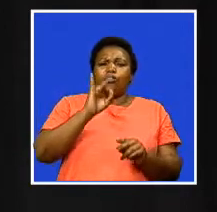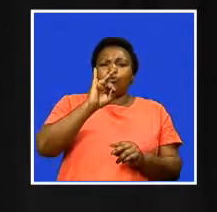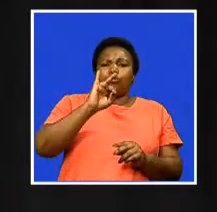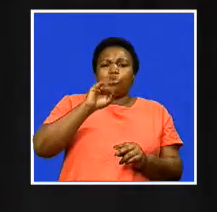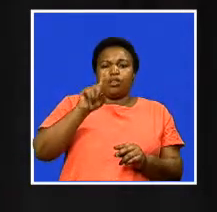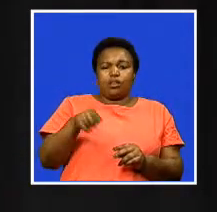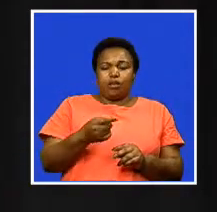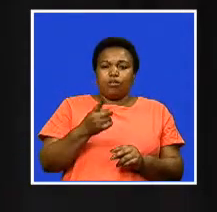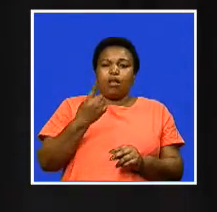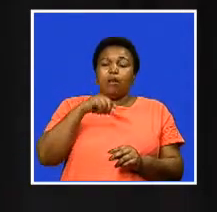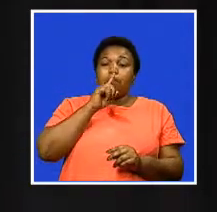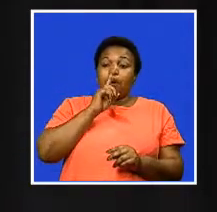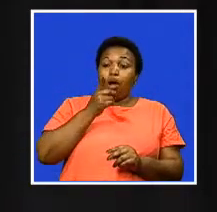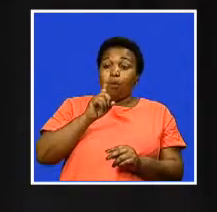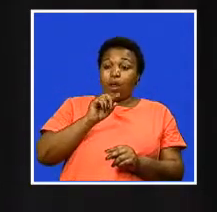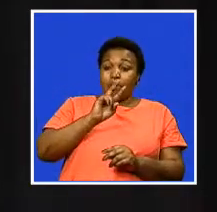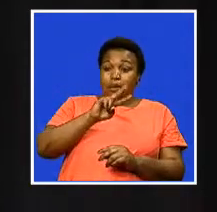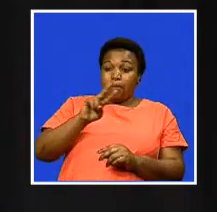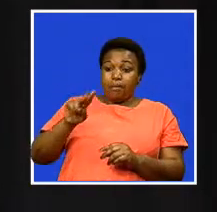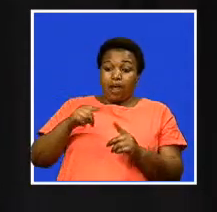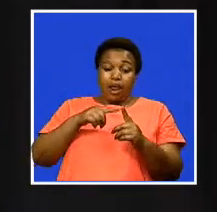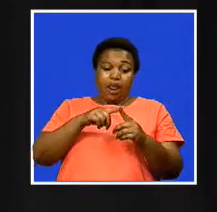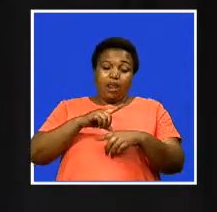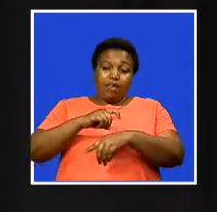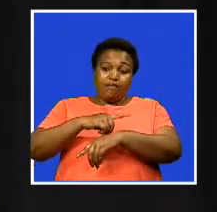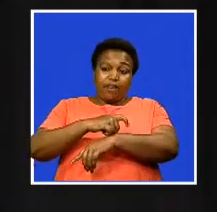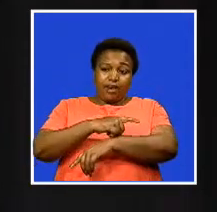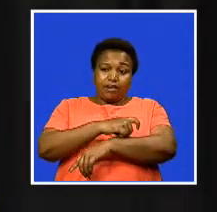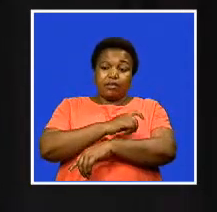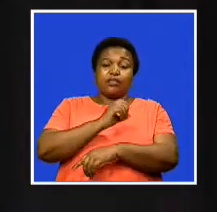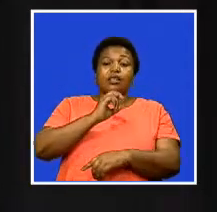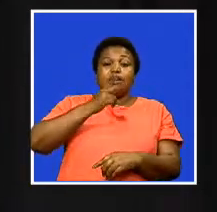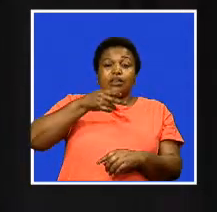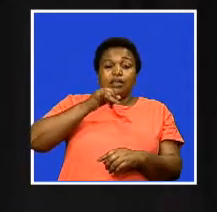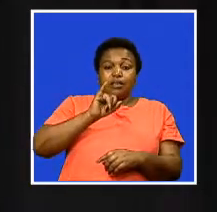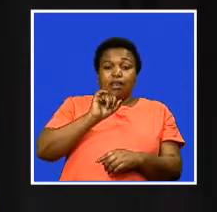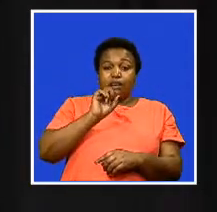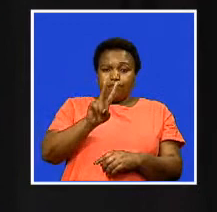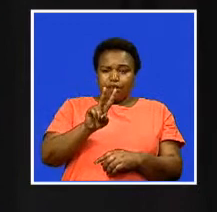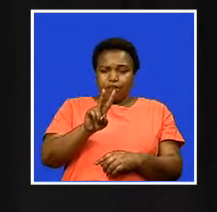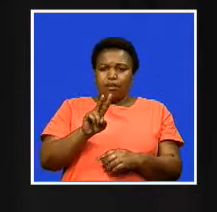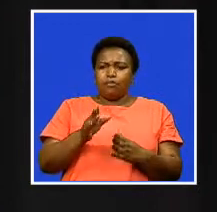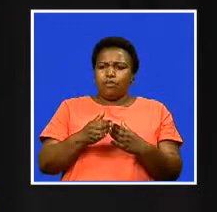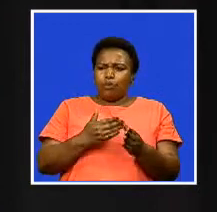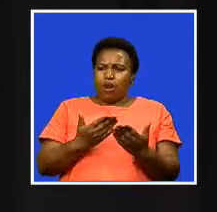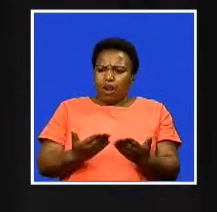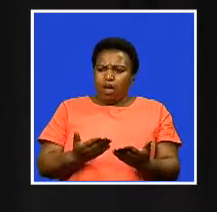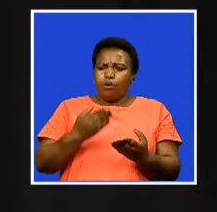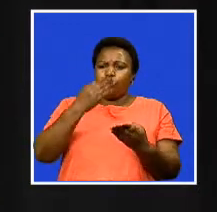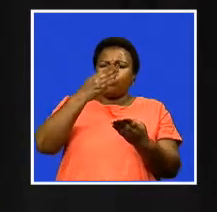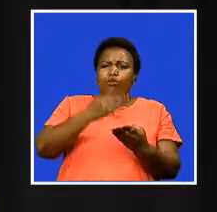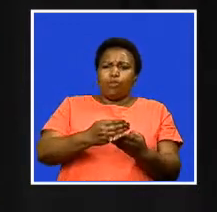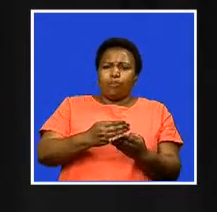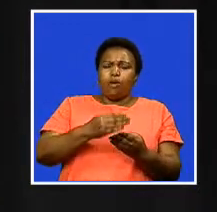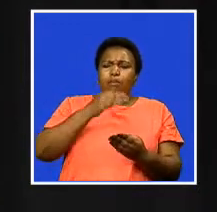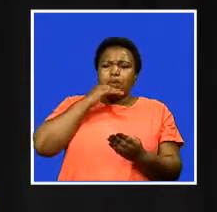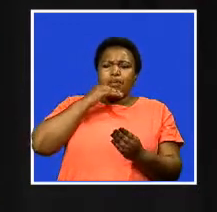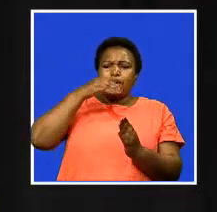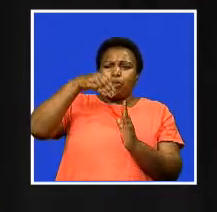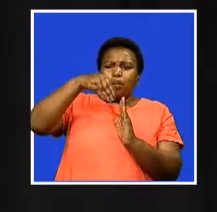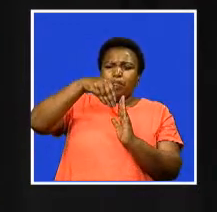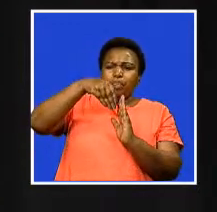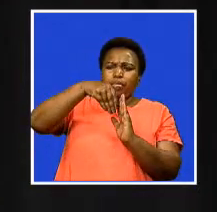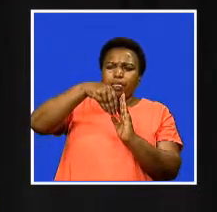lesi sikubona kuleyo virus leya ka HIV. Ngikuthi sekumile. Bekusoloko kwehla khona lapha kwehle